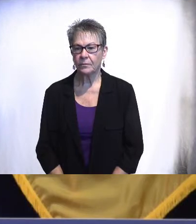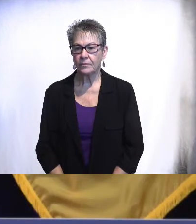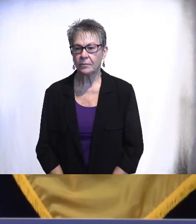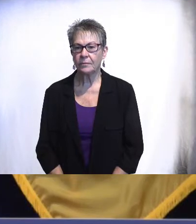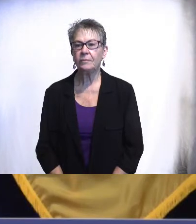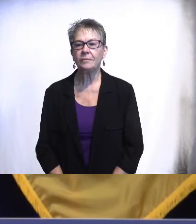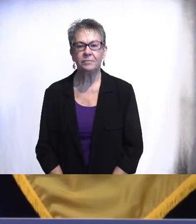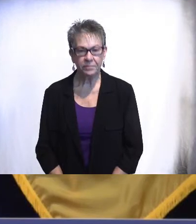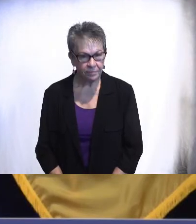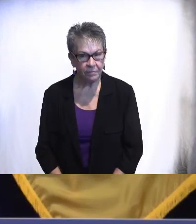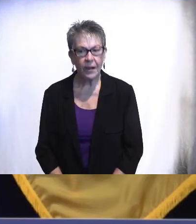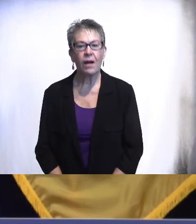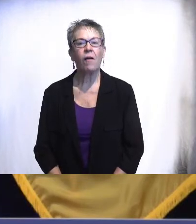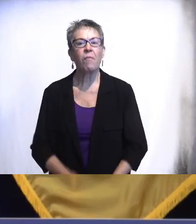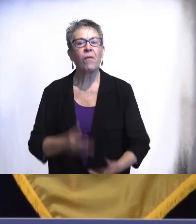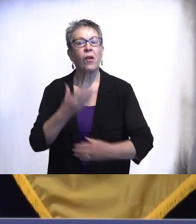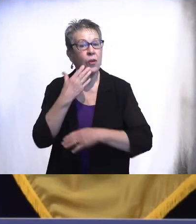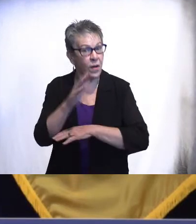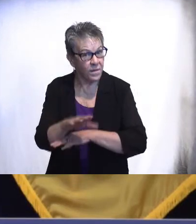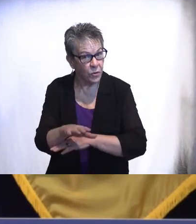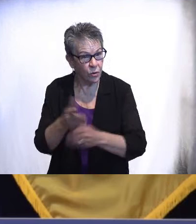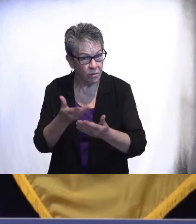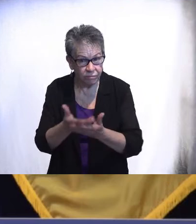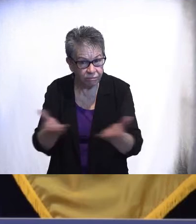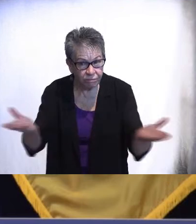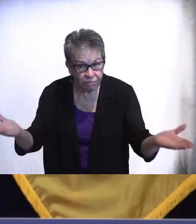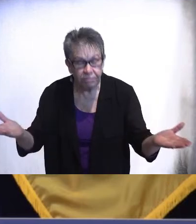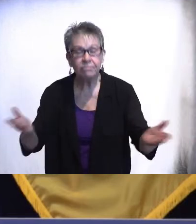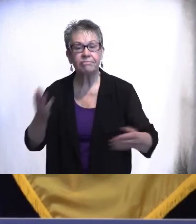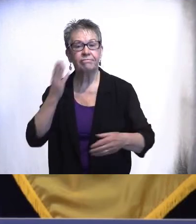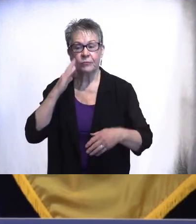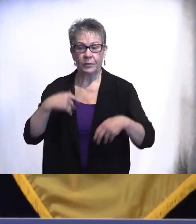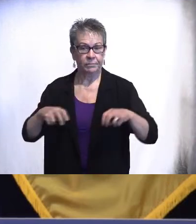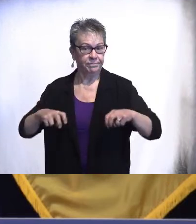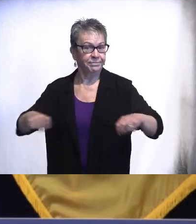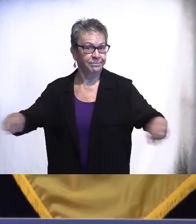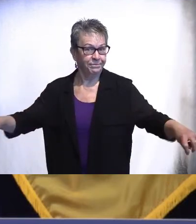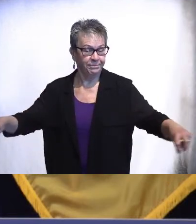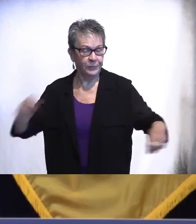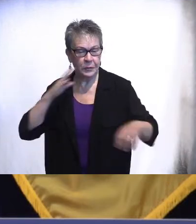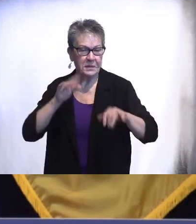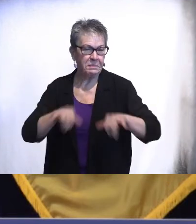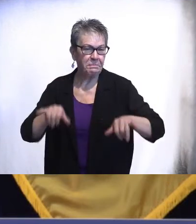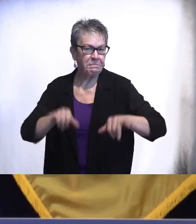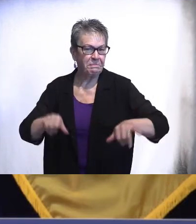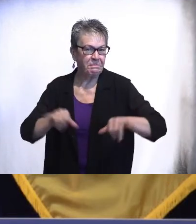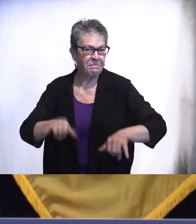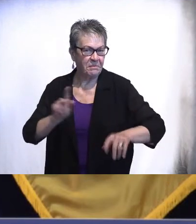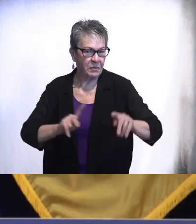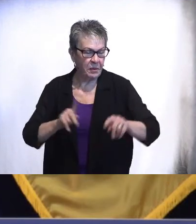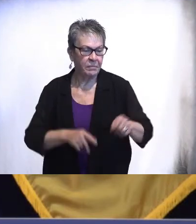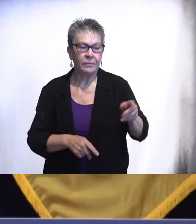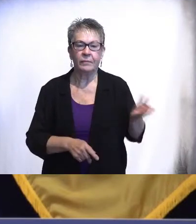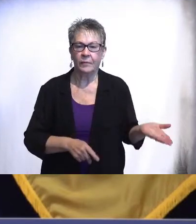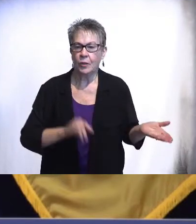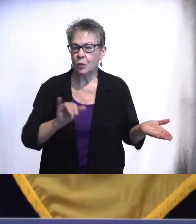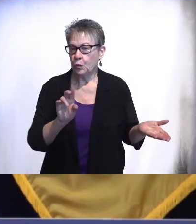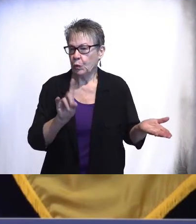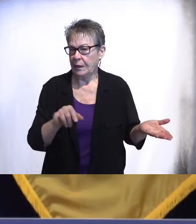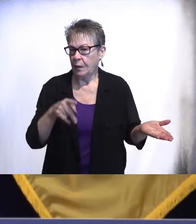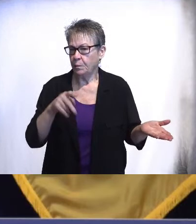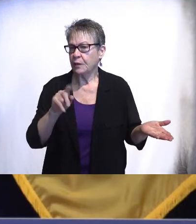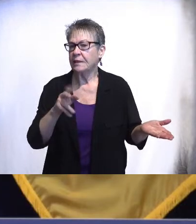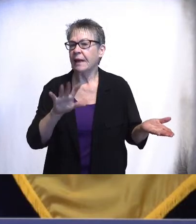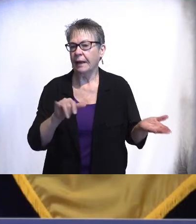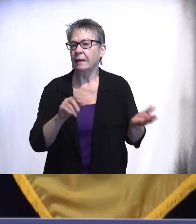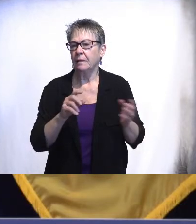Good afternoon. Joining me to my right is the woman who needs no introduction, the Commissioner of the Department of Health, Judy Persicelli. To her right, we welcome back the